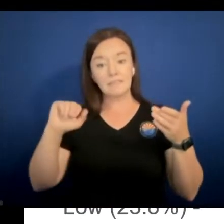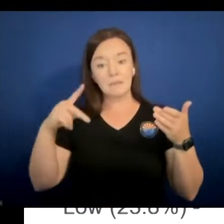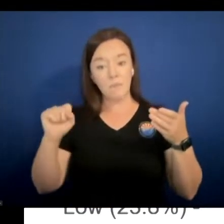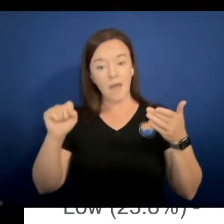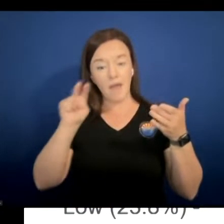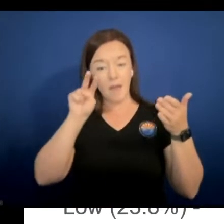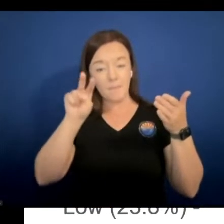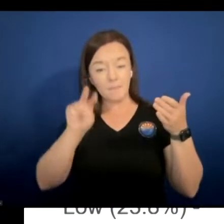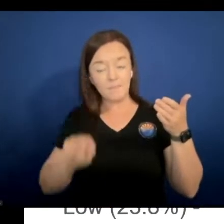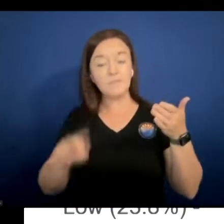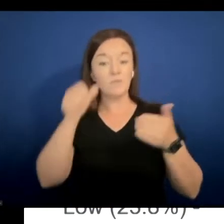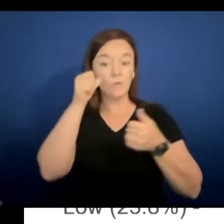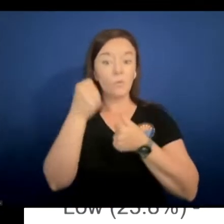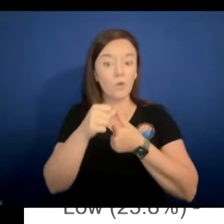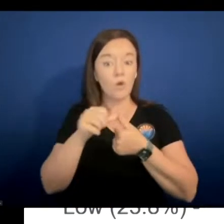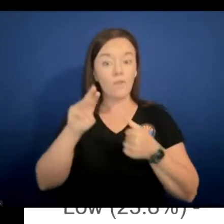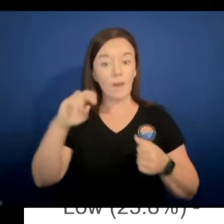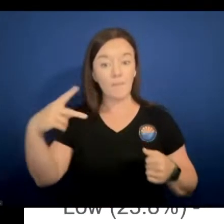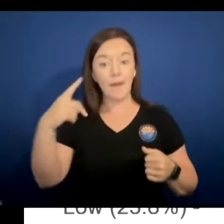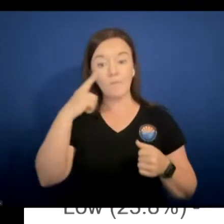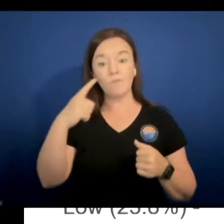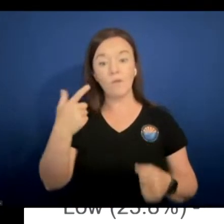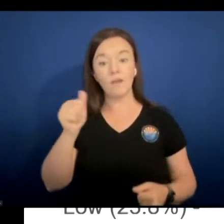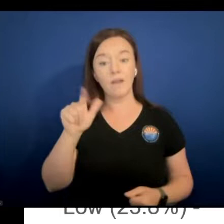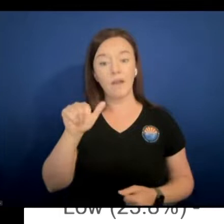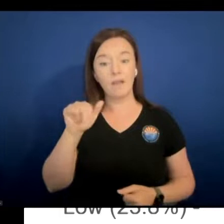burn severity map for Gallinas,